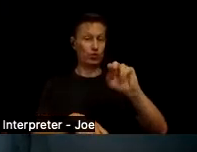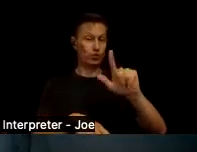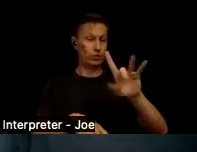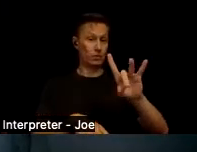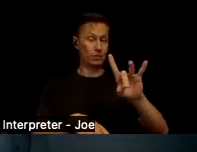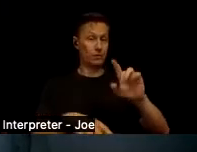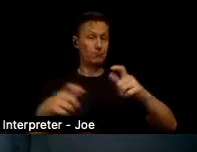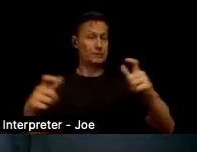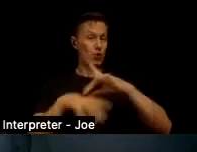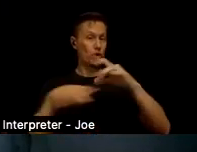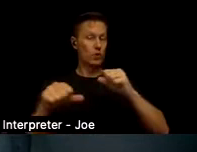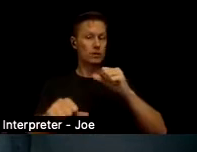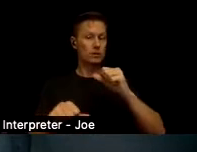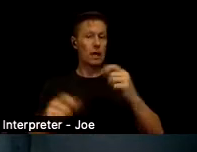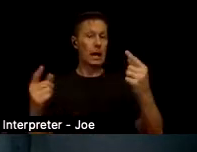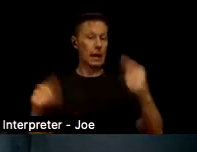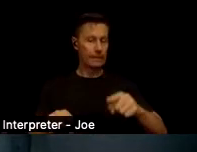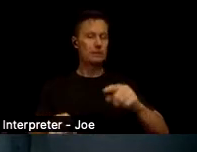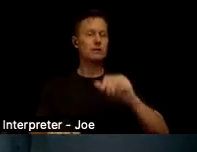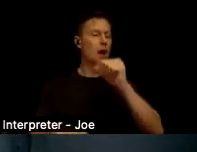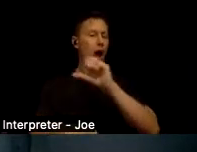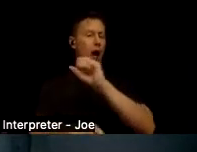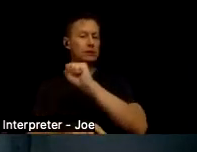did happen, not on the San Andreas, but